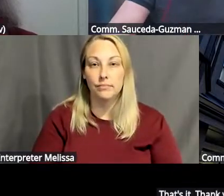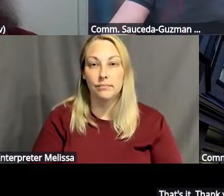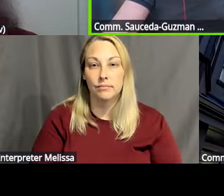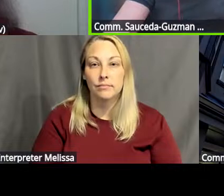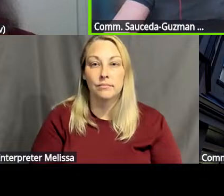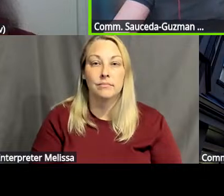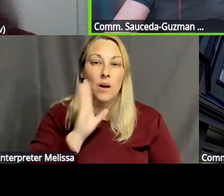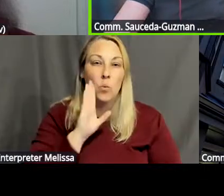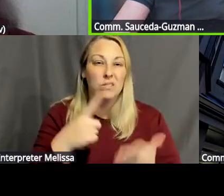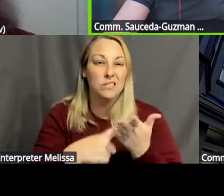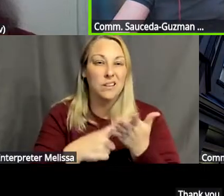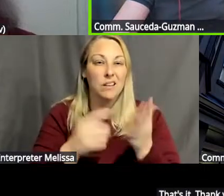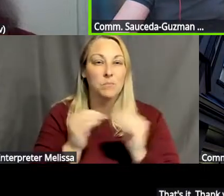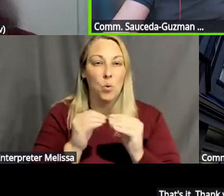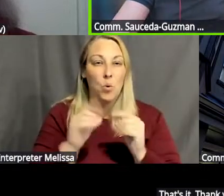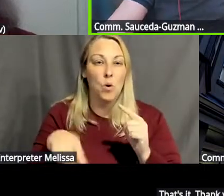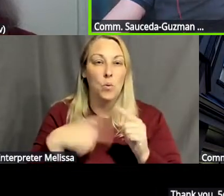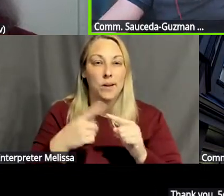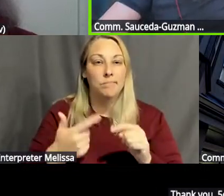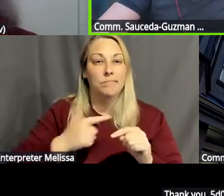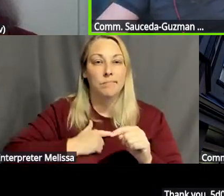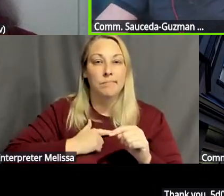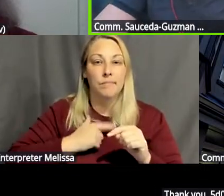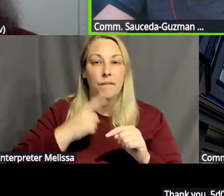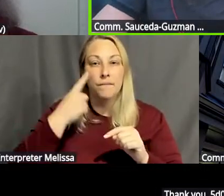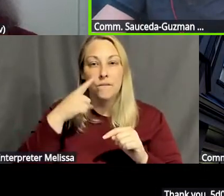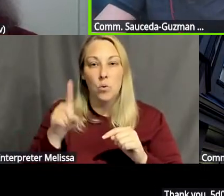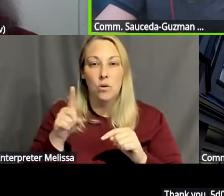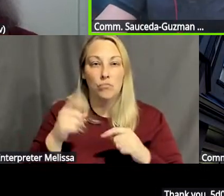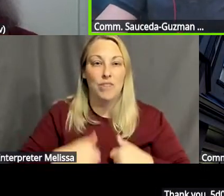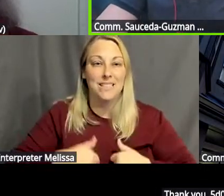Thank you. 5D03.